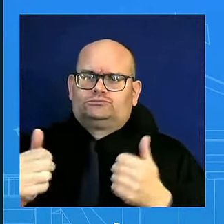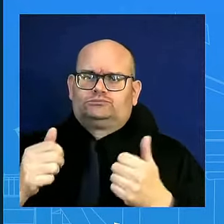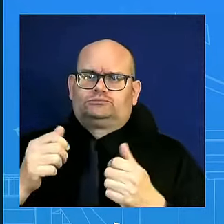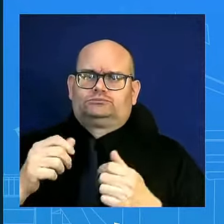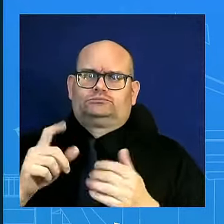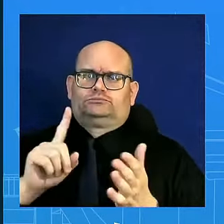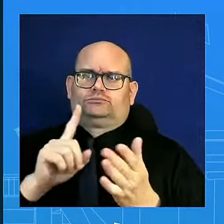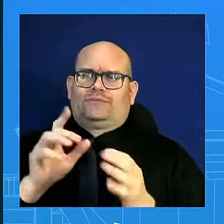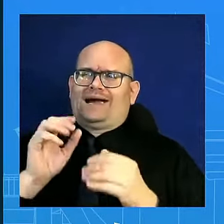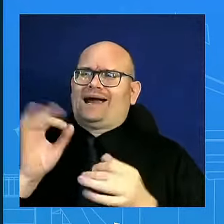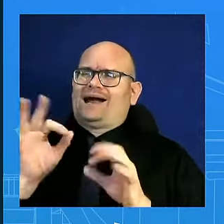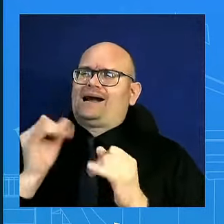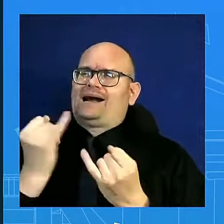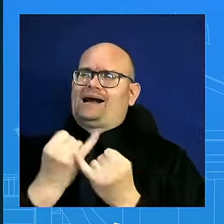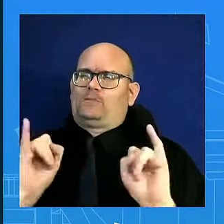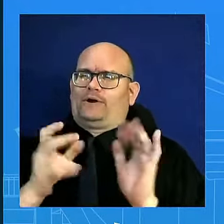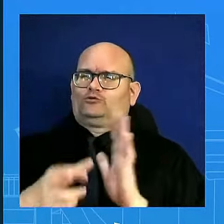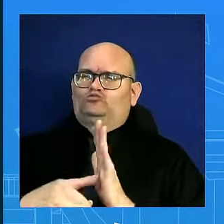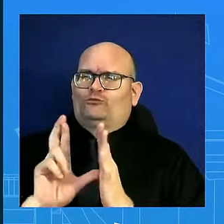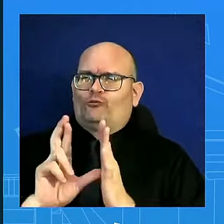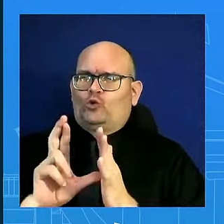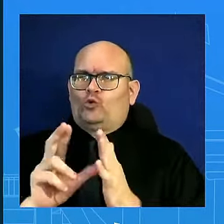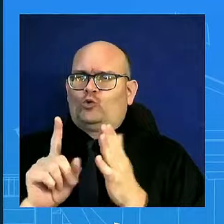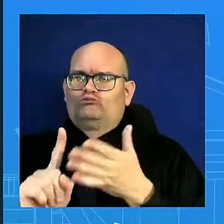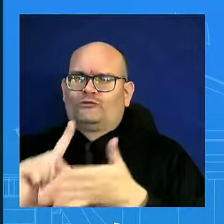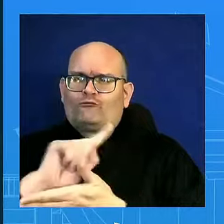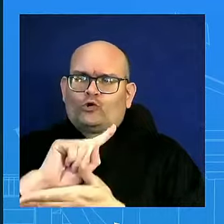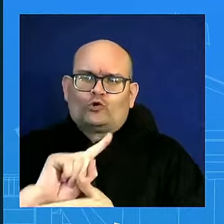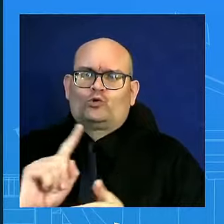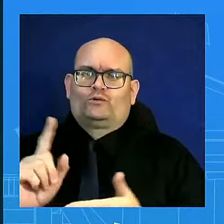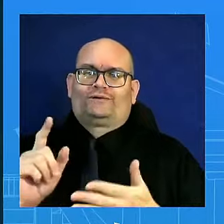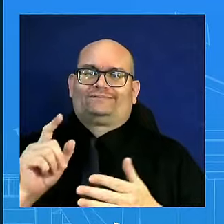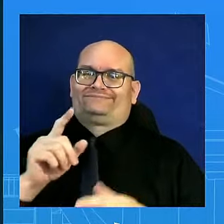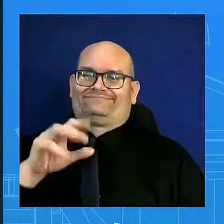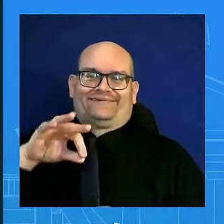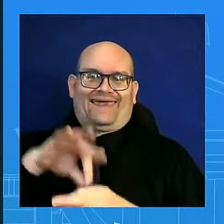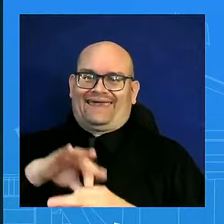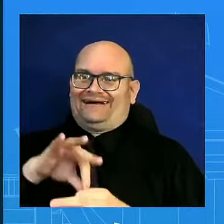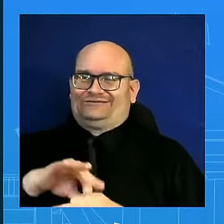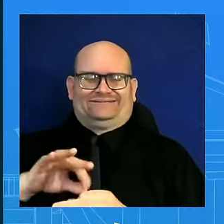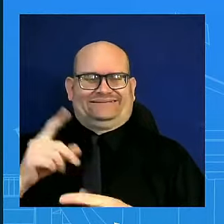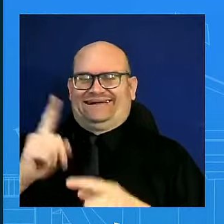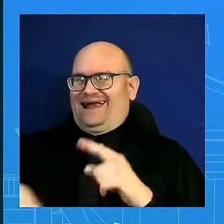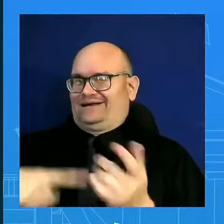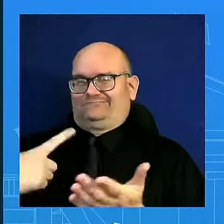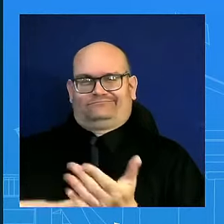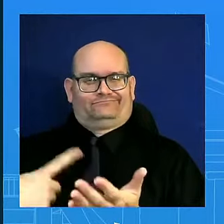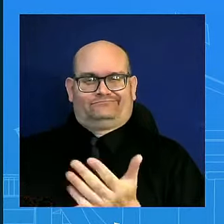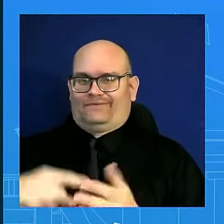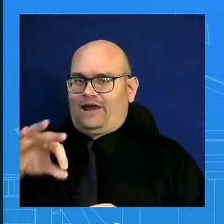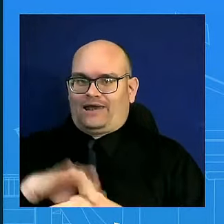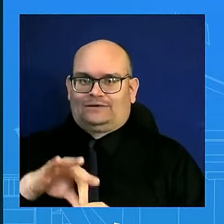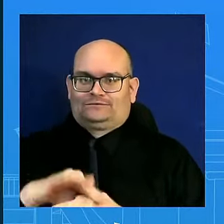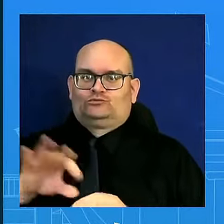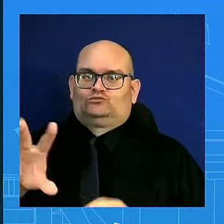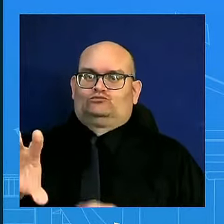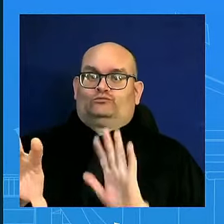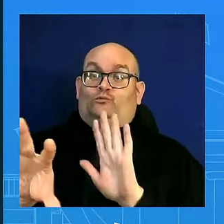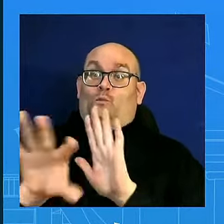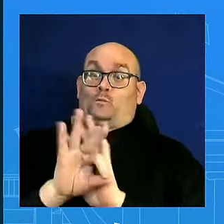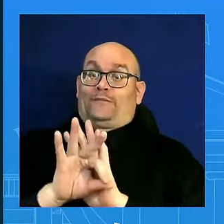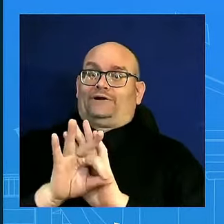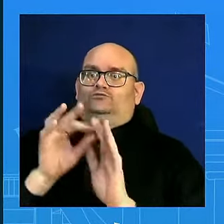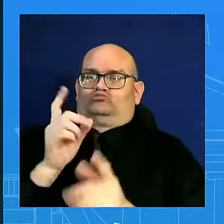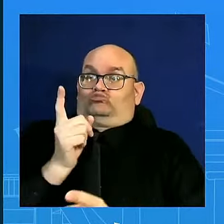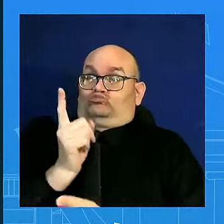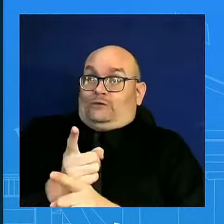about politics. It's not about the election here. This is about making sure that we find the right person for the job. The President has always taken that very seriously